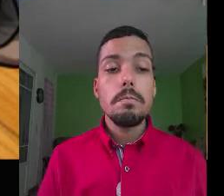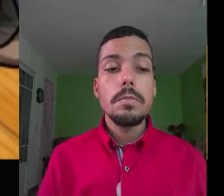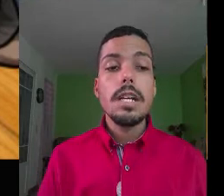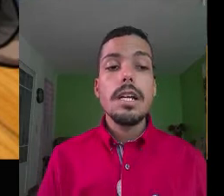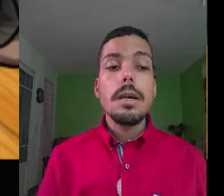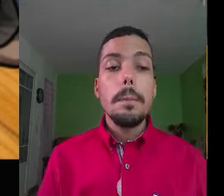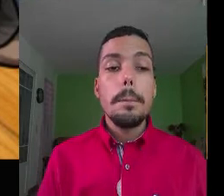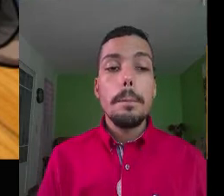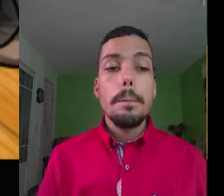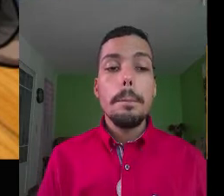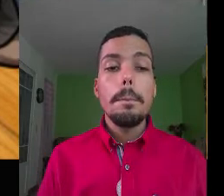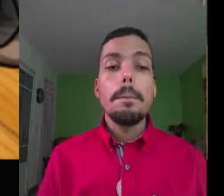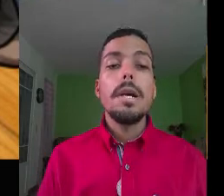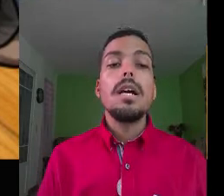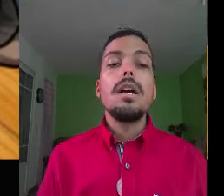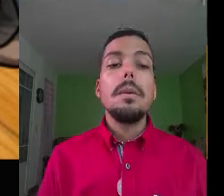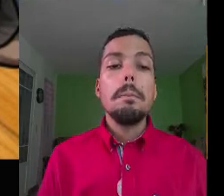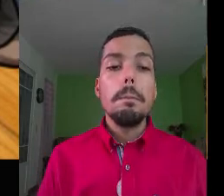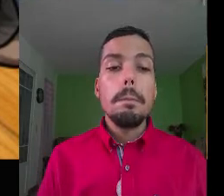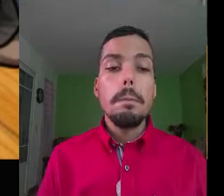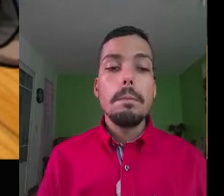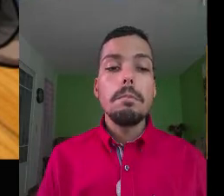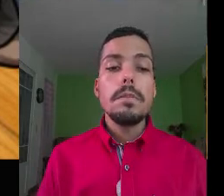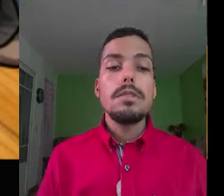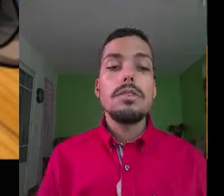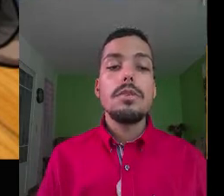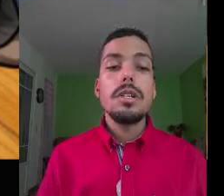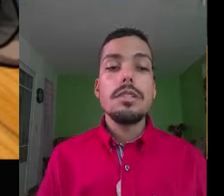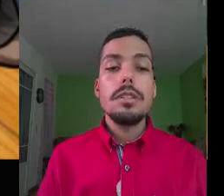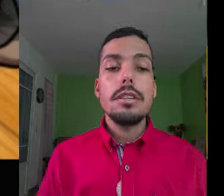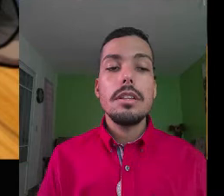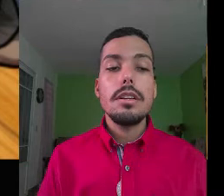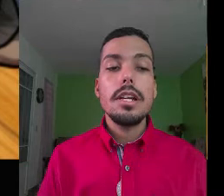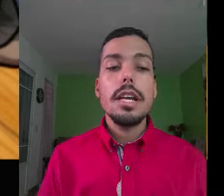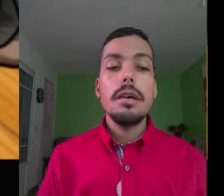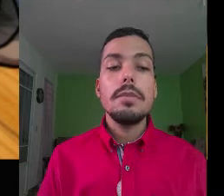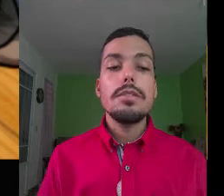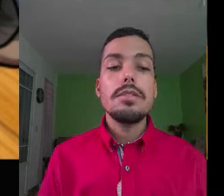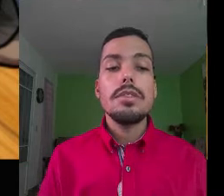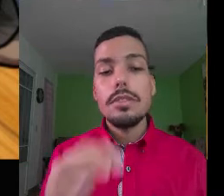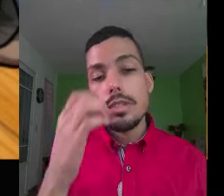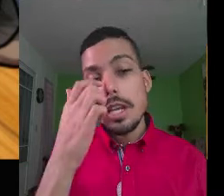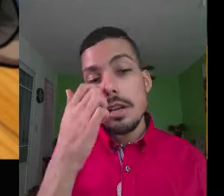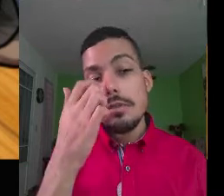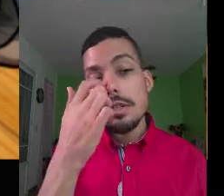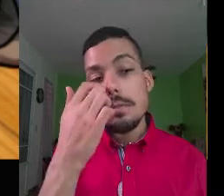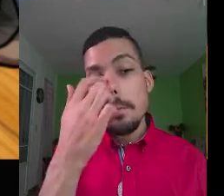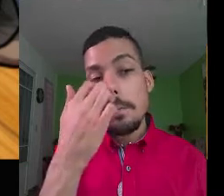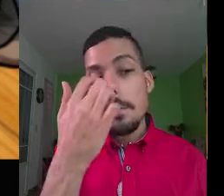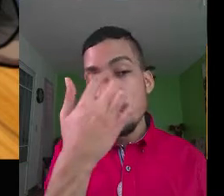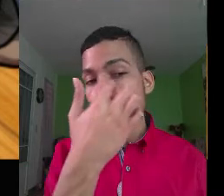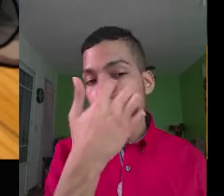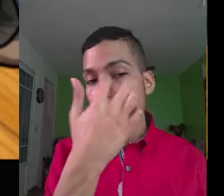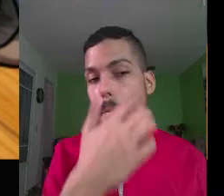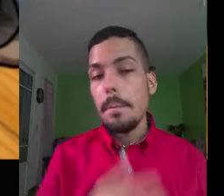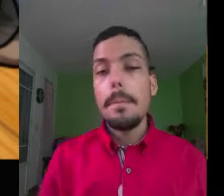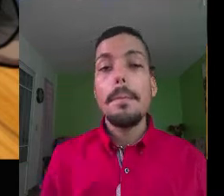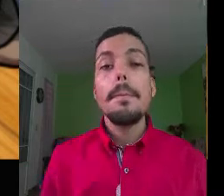mm, mm, mm. So when you see the letter M, it's going to sound